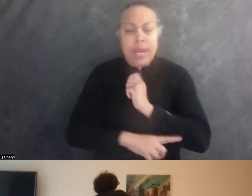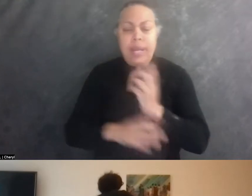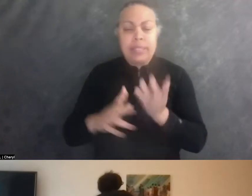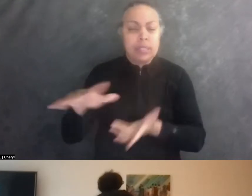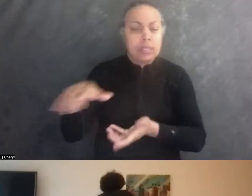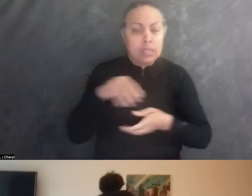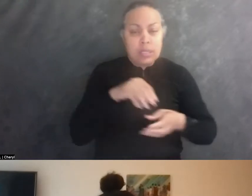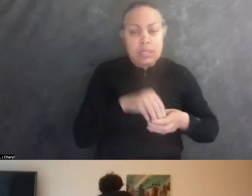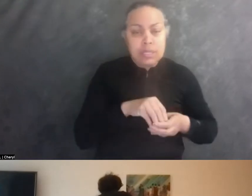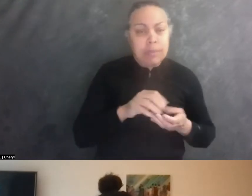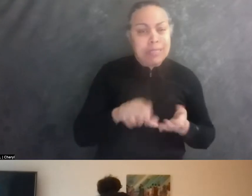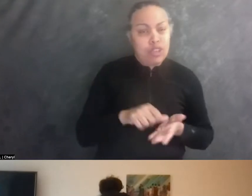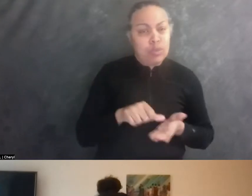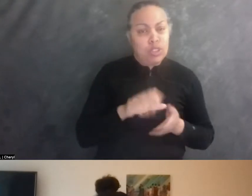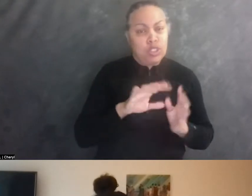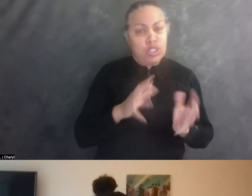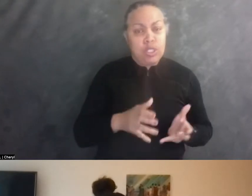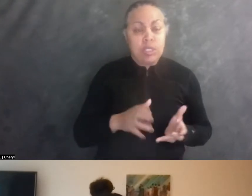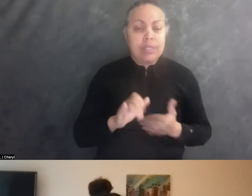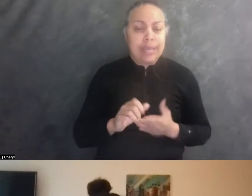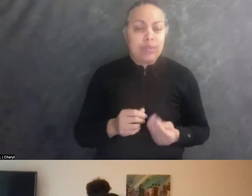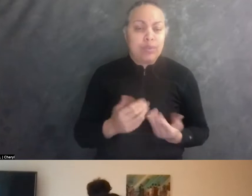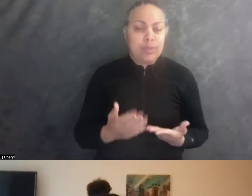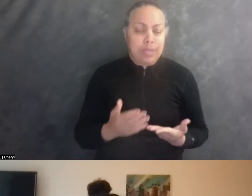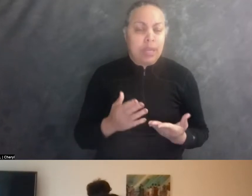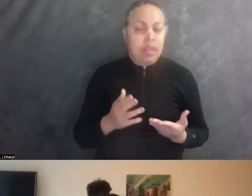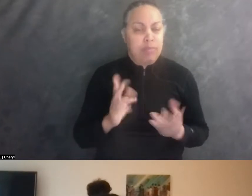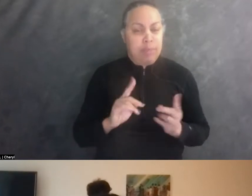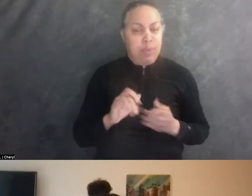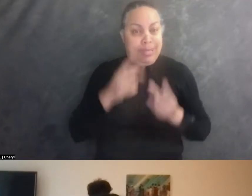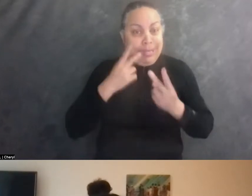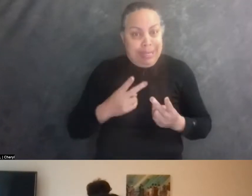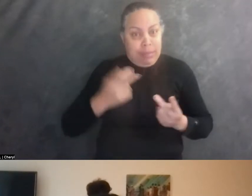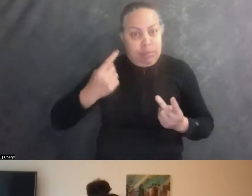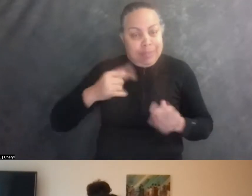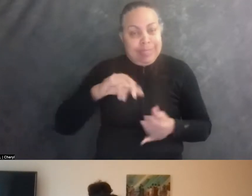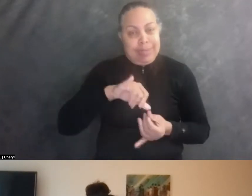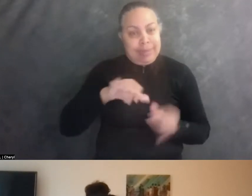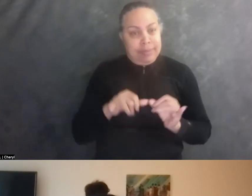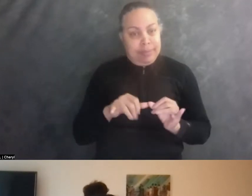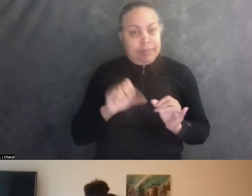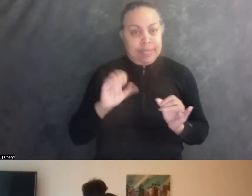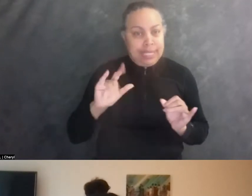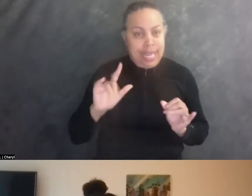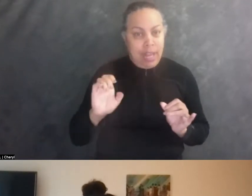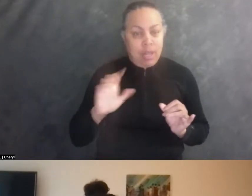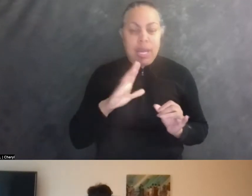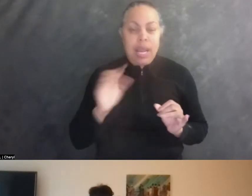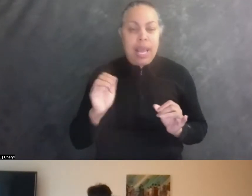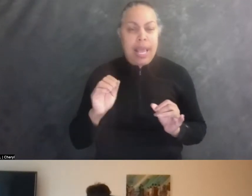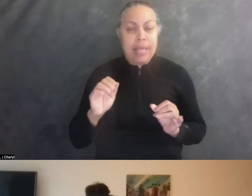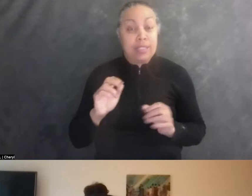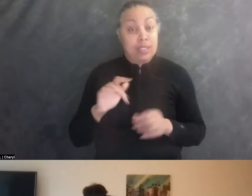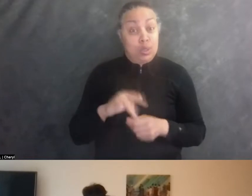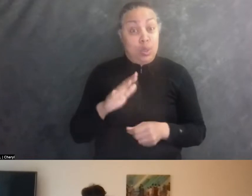sense, was relating to give the viewer a sense of scale, but then also a big part of remaking soda bottles